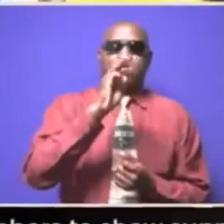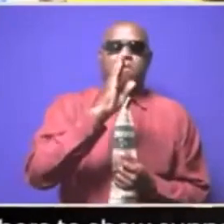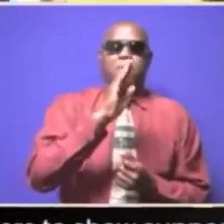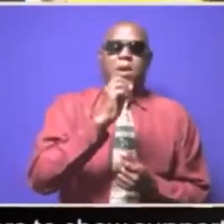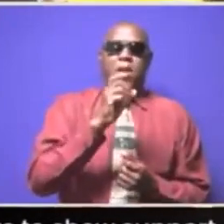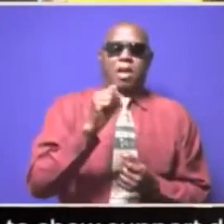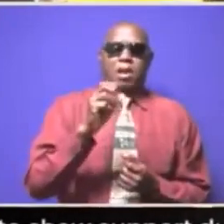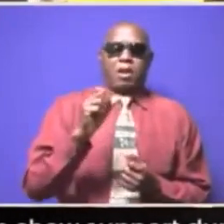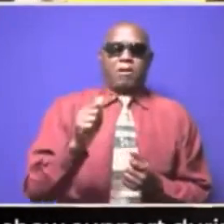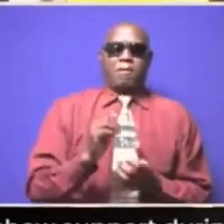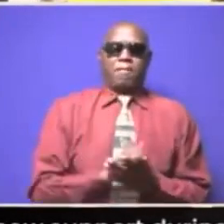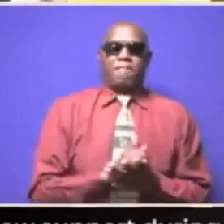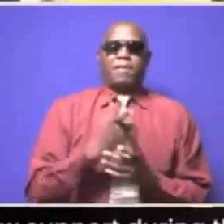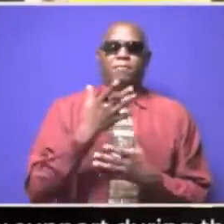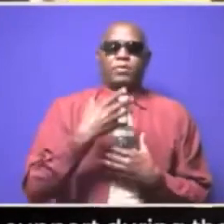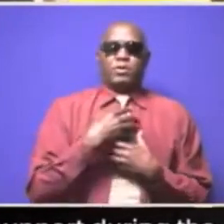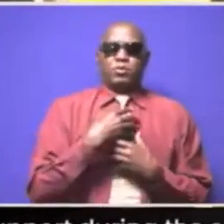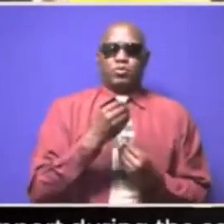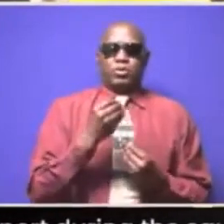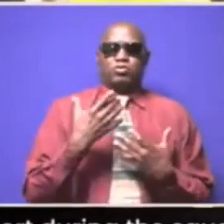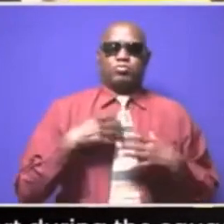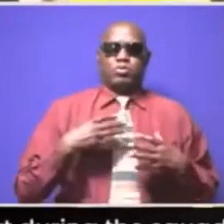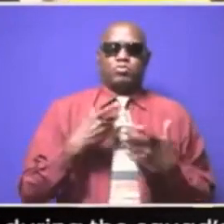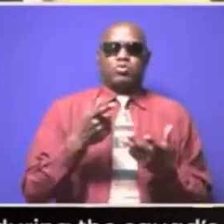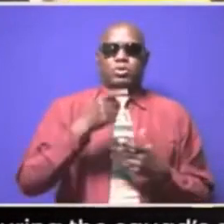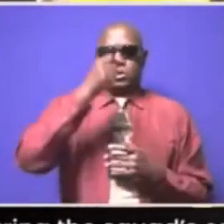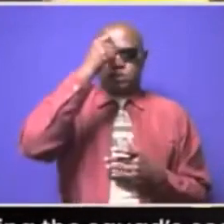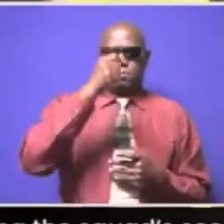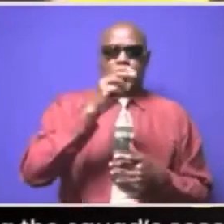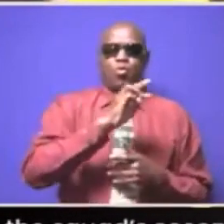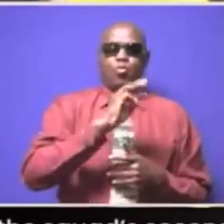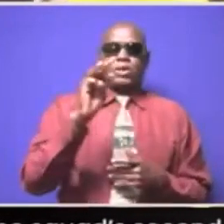together to protect the interest of the people of the western